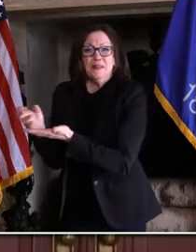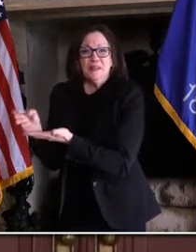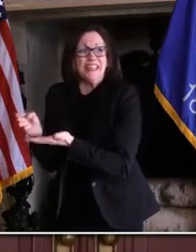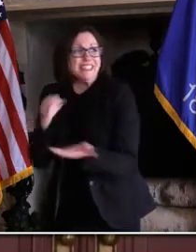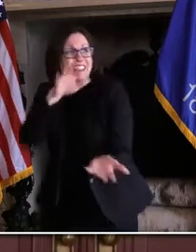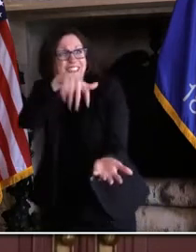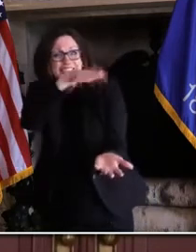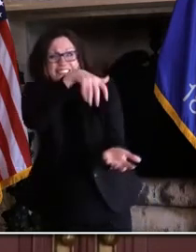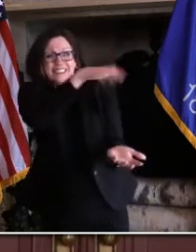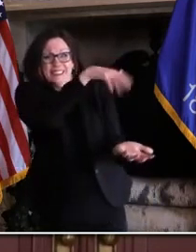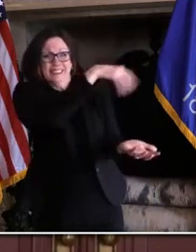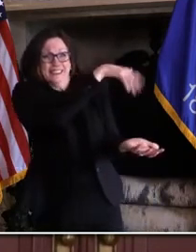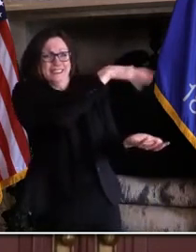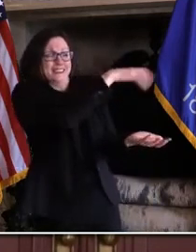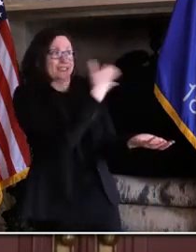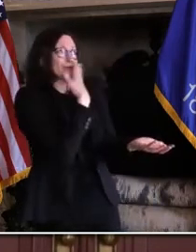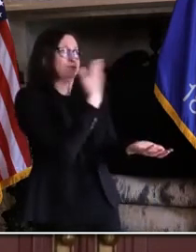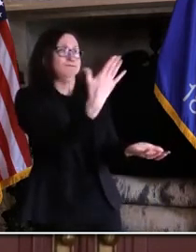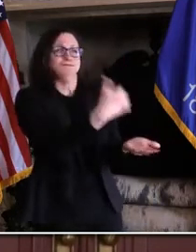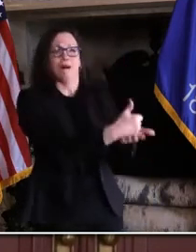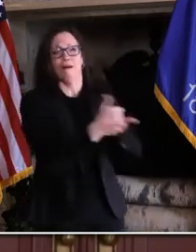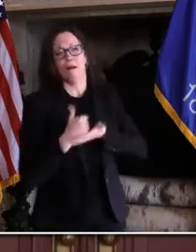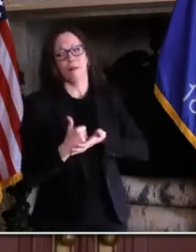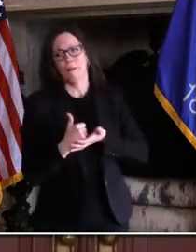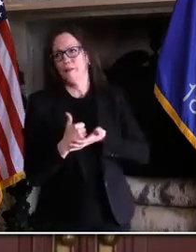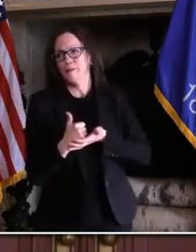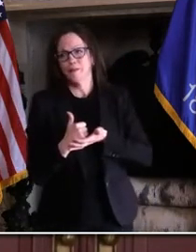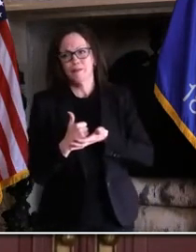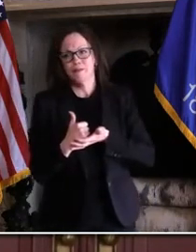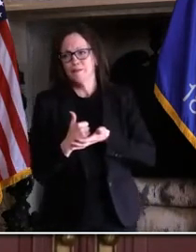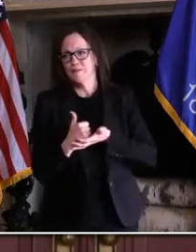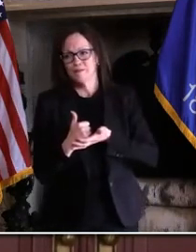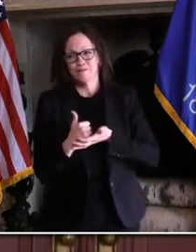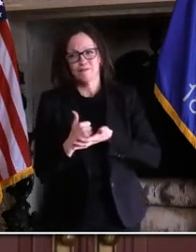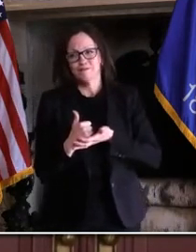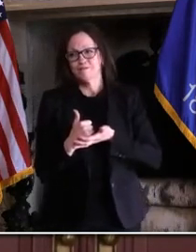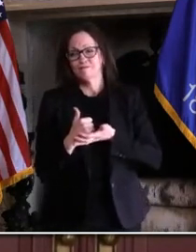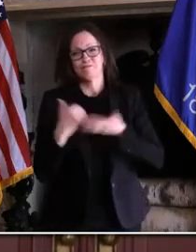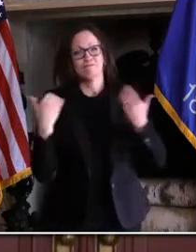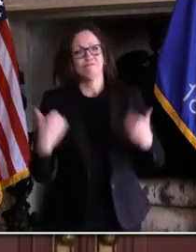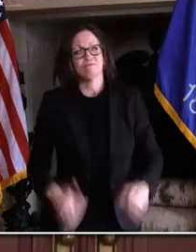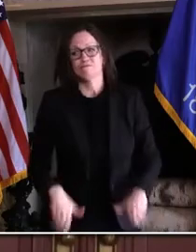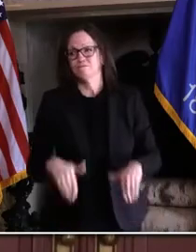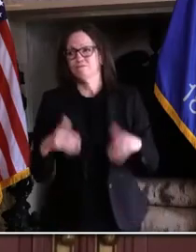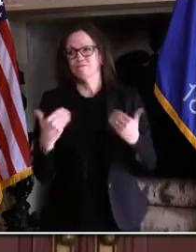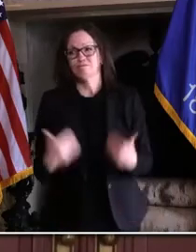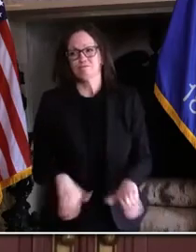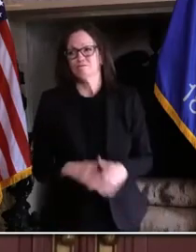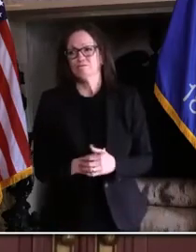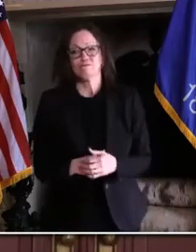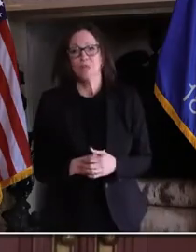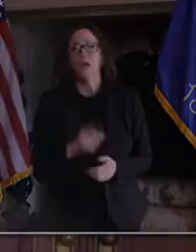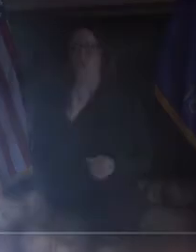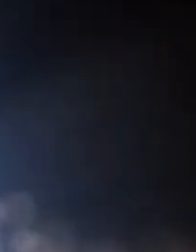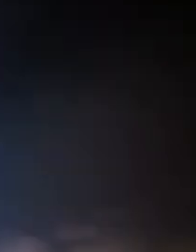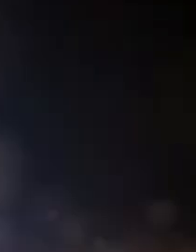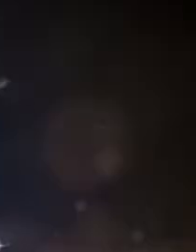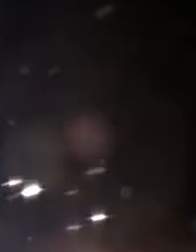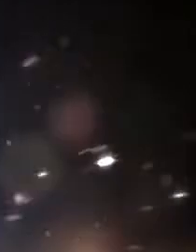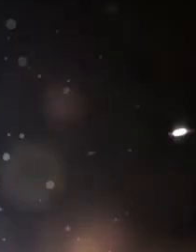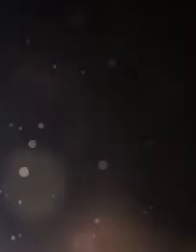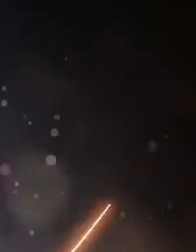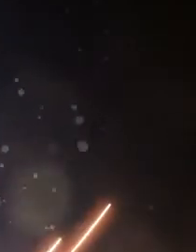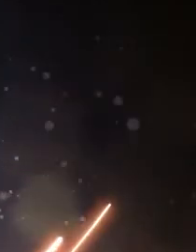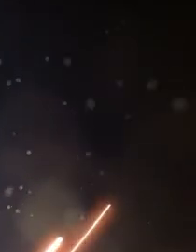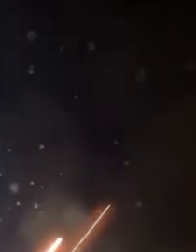folks who are generously working to help us get the supplies we need to our healthcare workers and systems across our state.